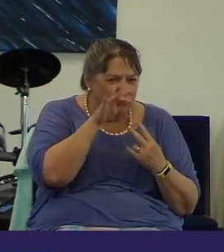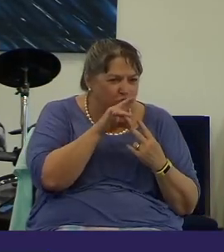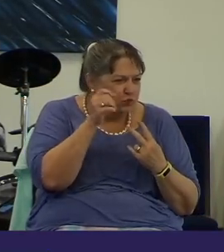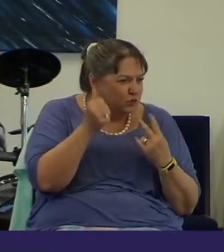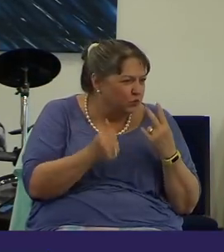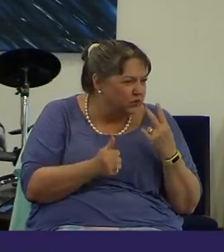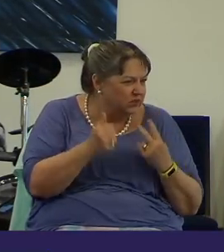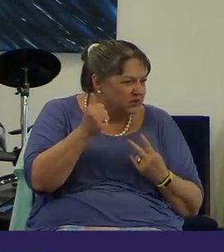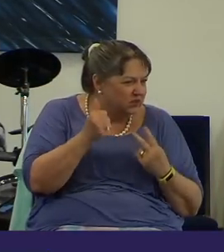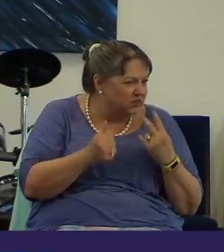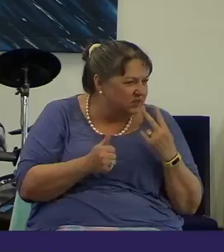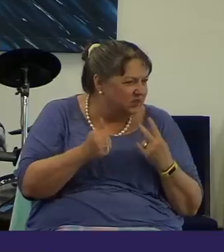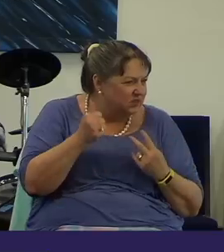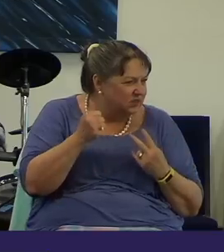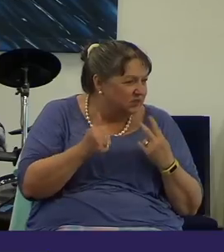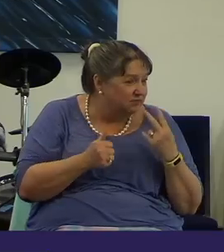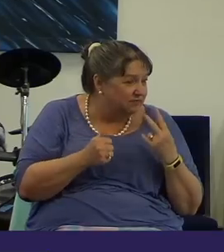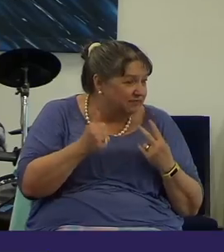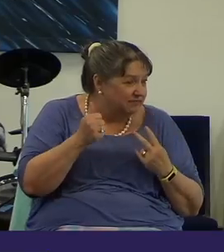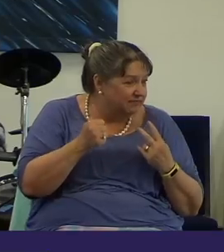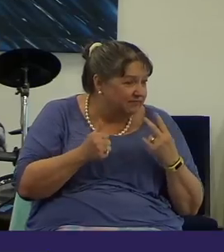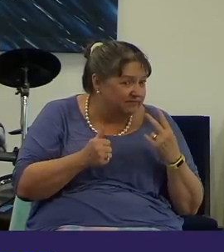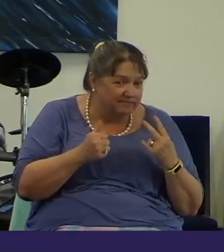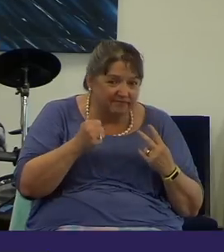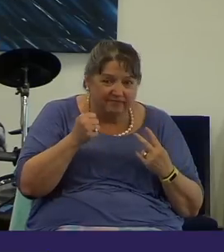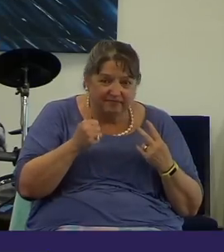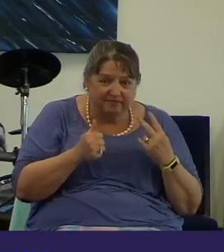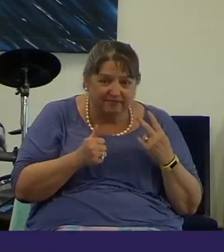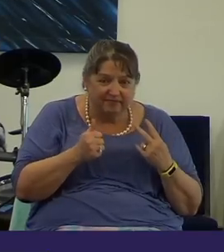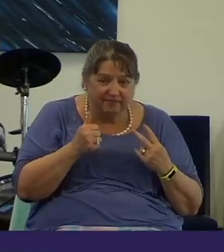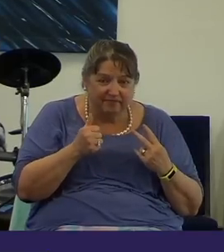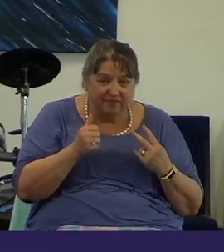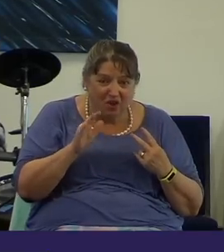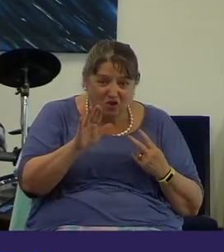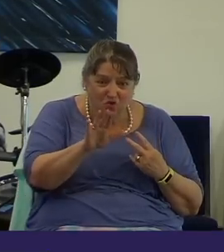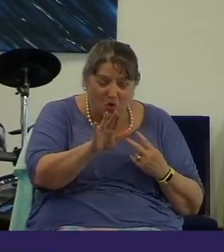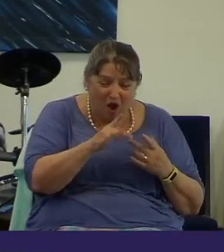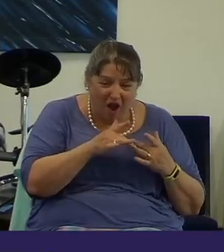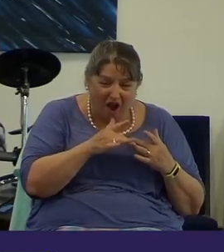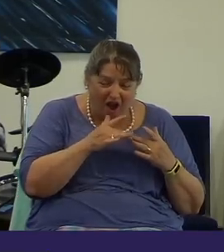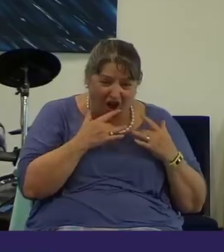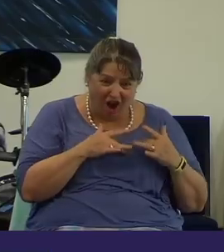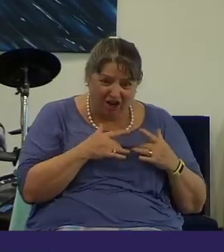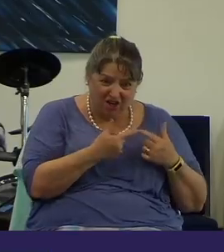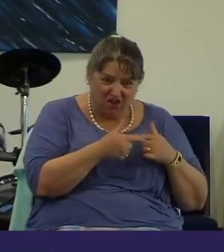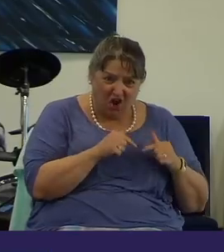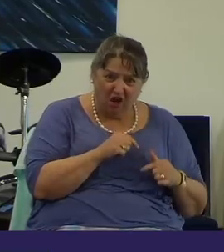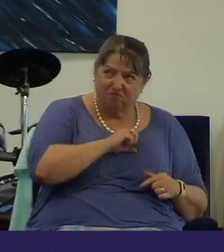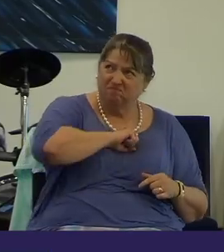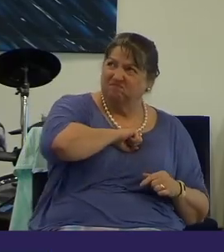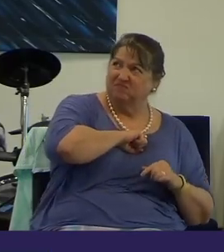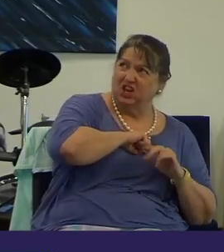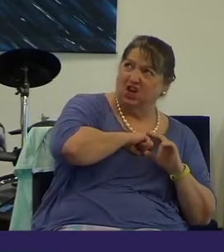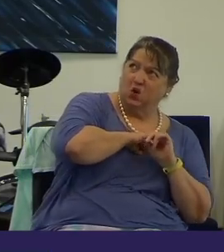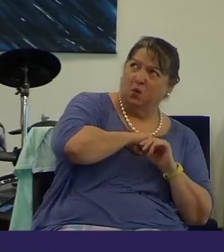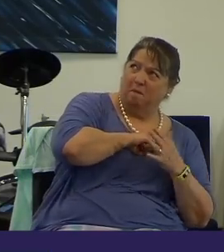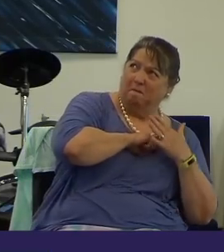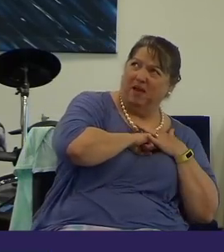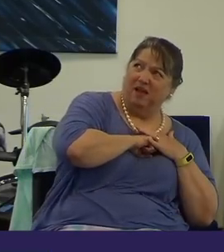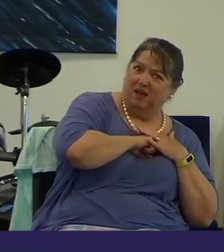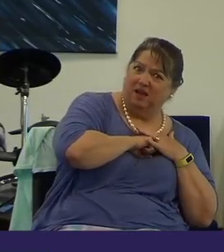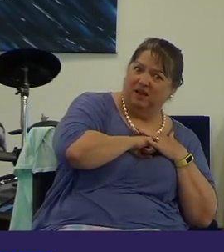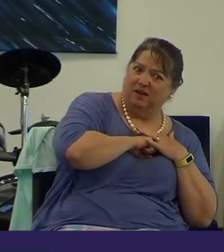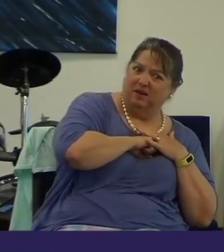hearts is this garden that God wants to change and to beautify. It's an awesome